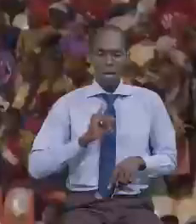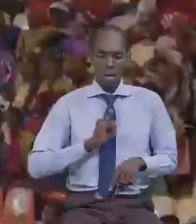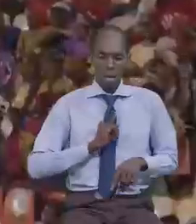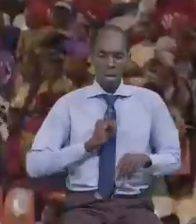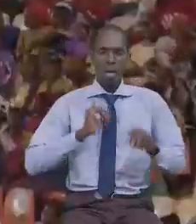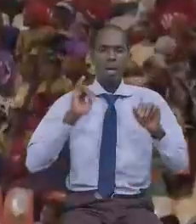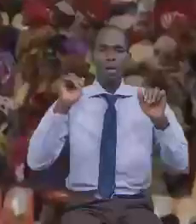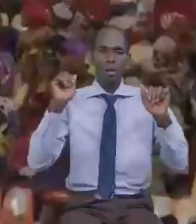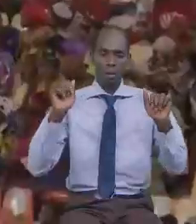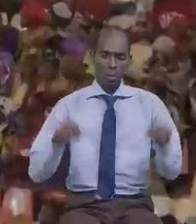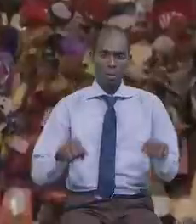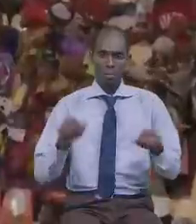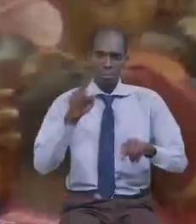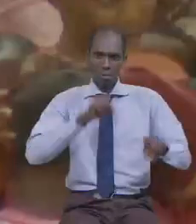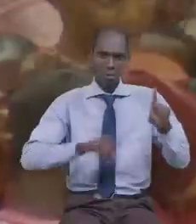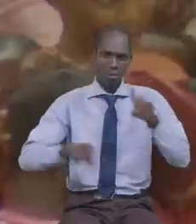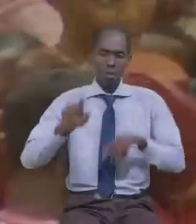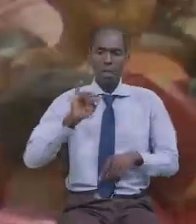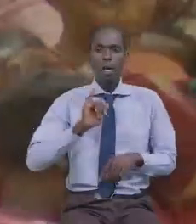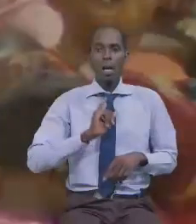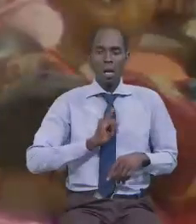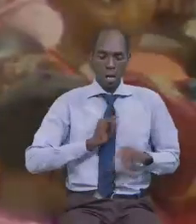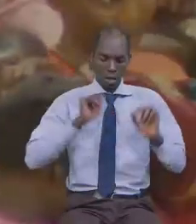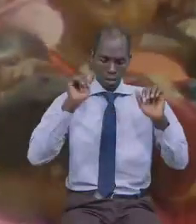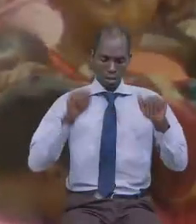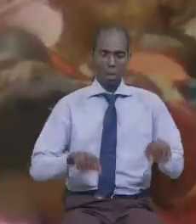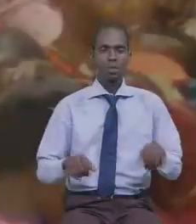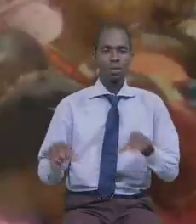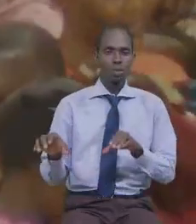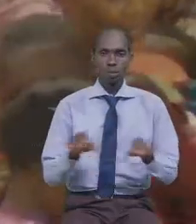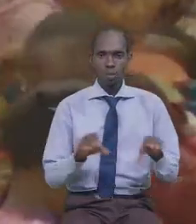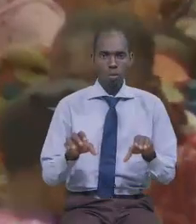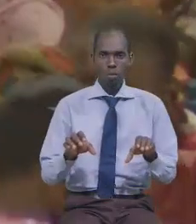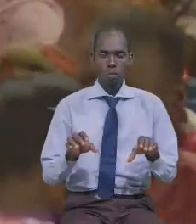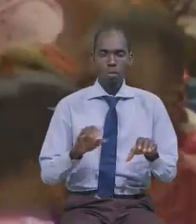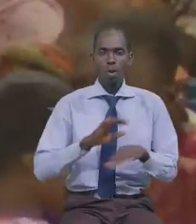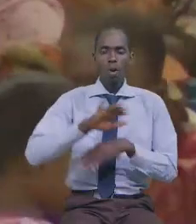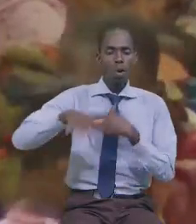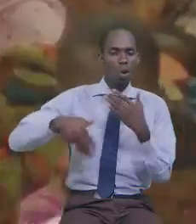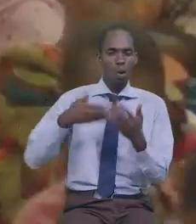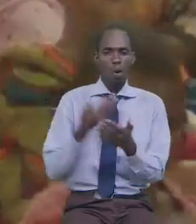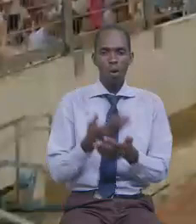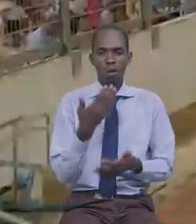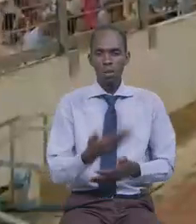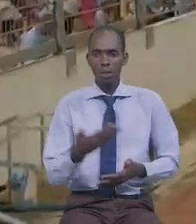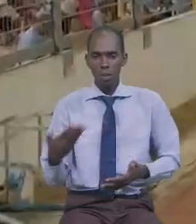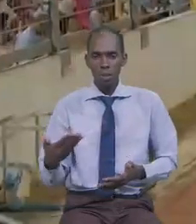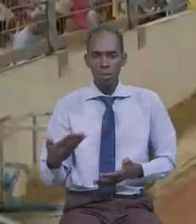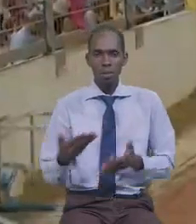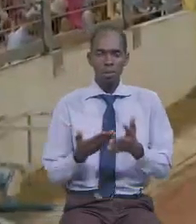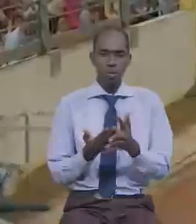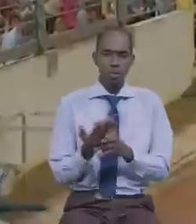Somebody there, I can do all things through Christ